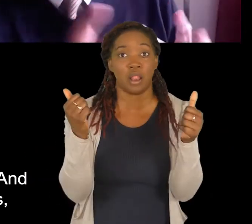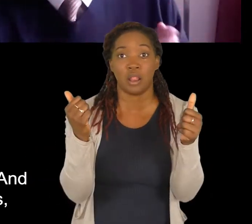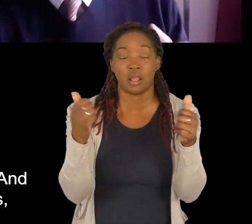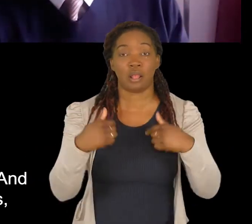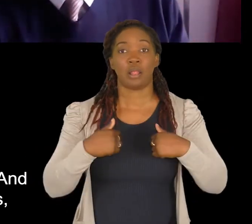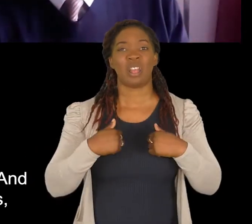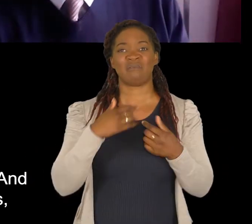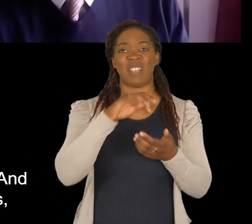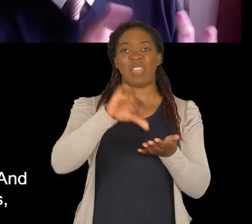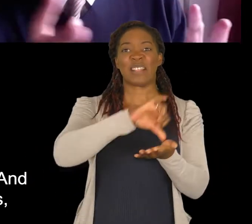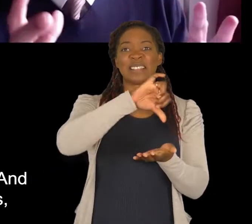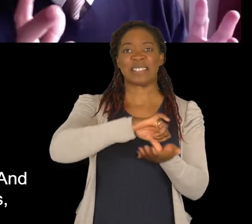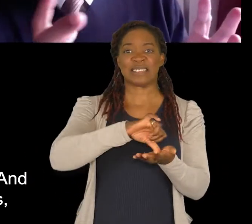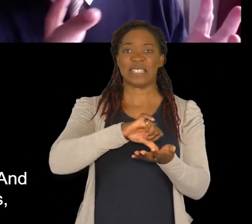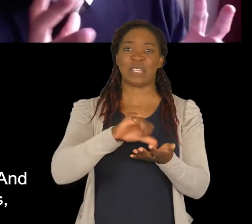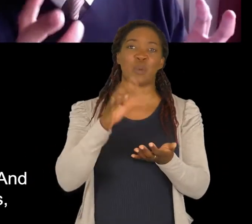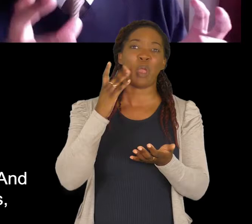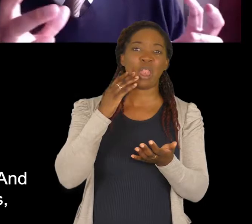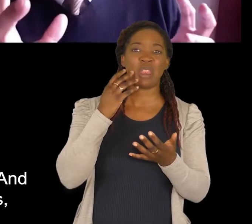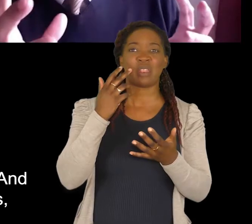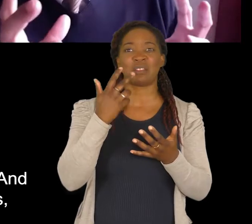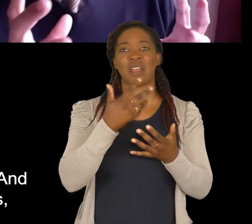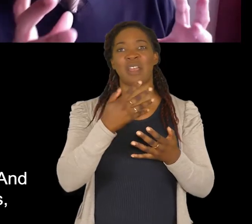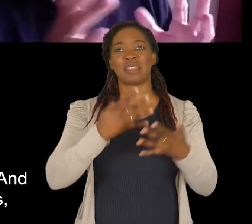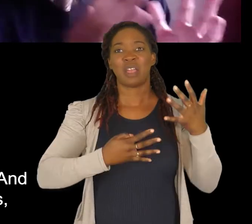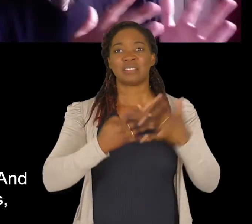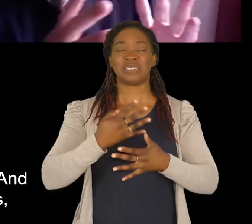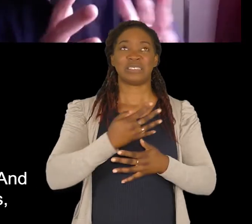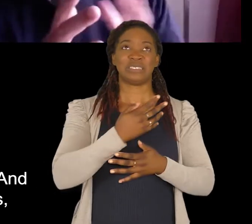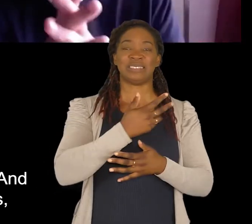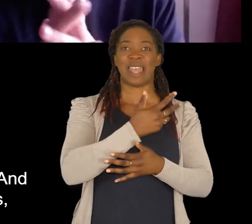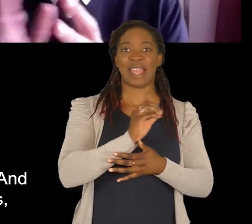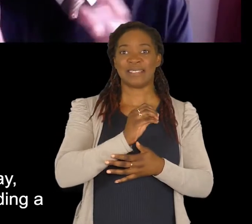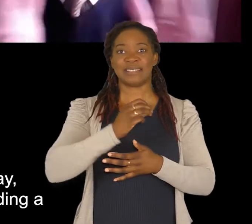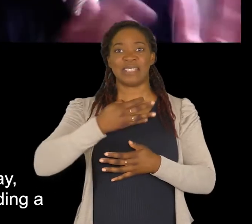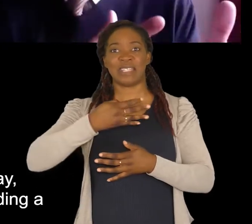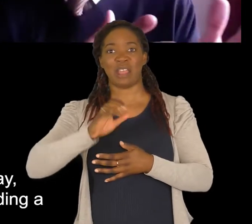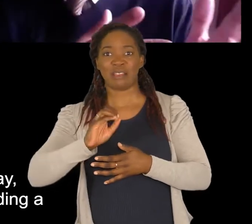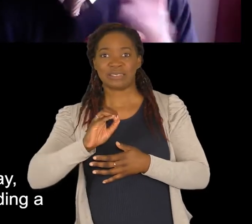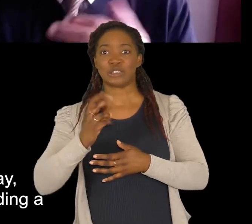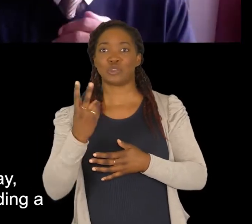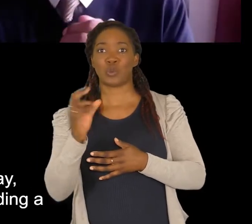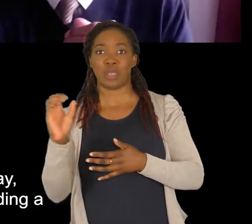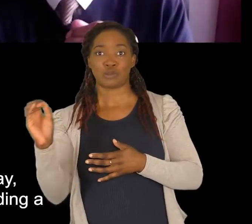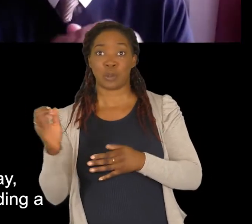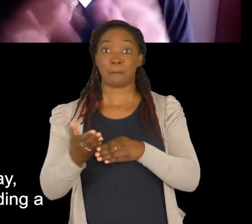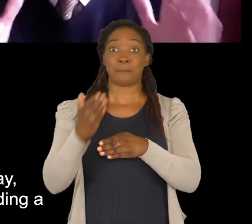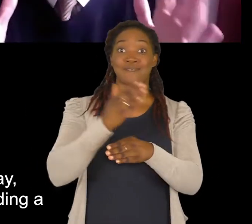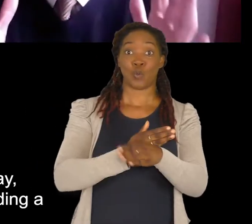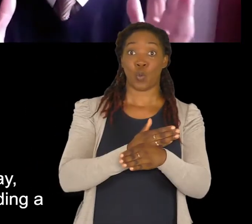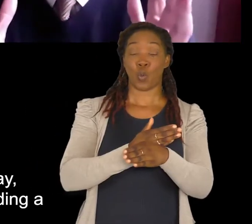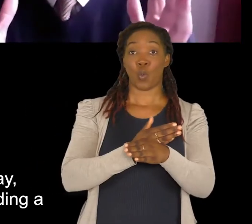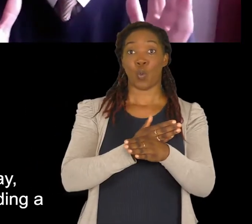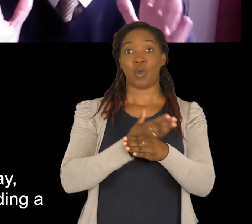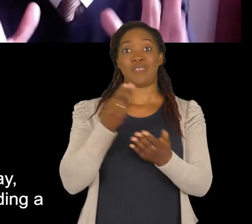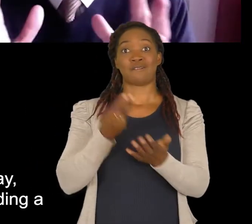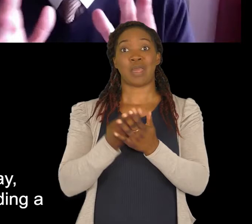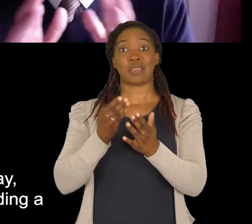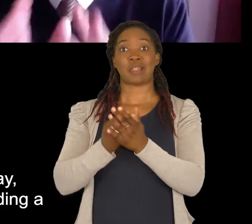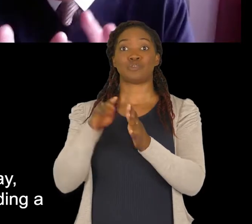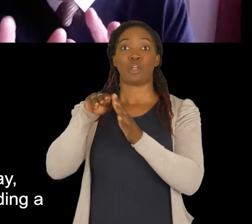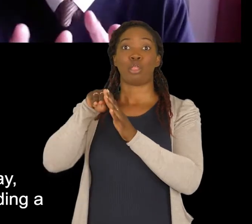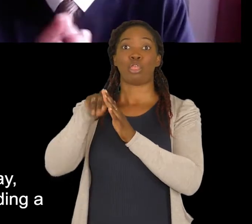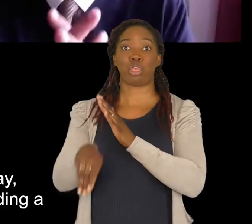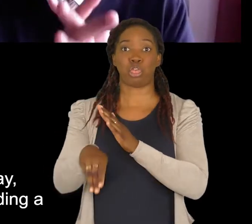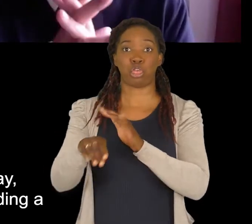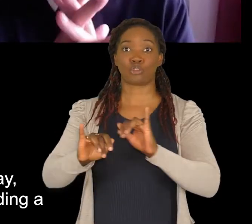the city. And, you know, in the city in the 80s, 90s, early 2000s, before the financial crash, that was the heyday.